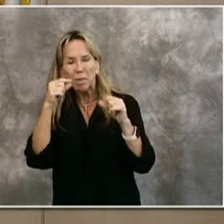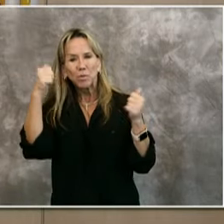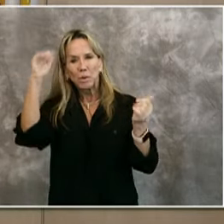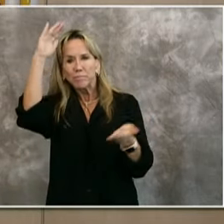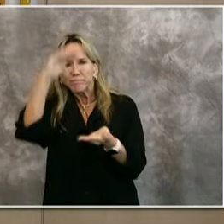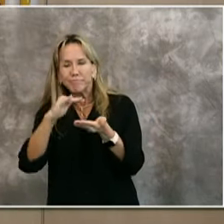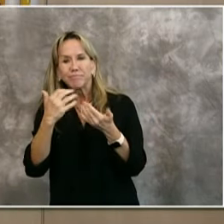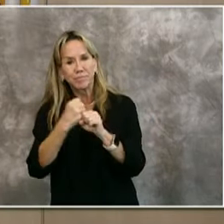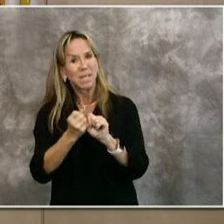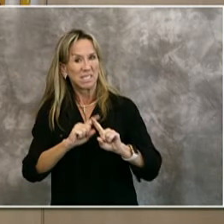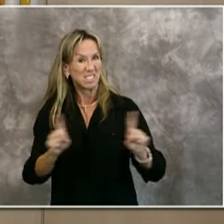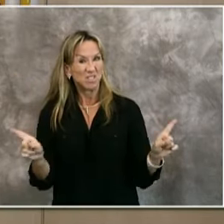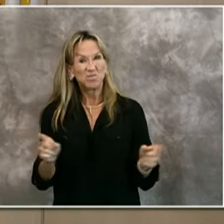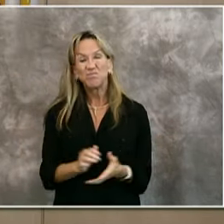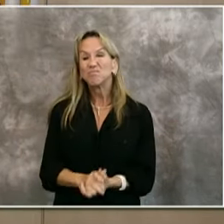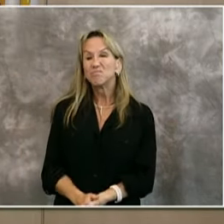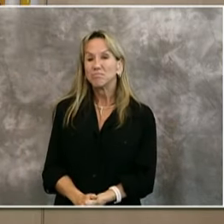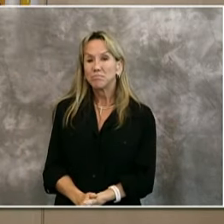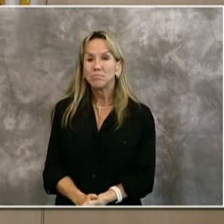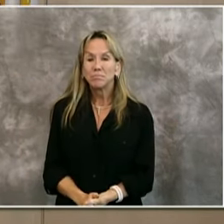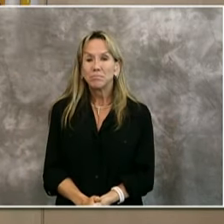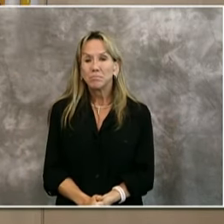Thank you. Mm-hmm.